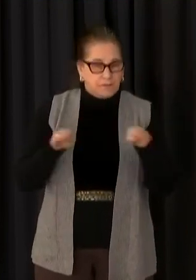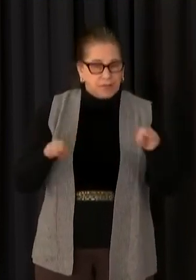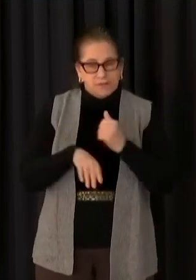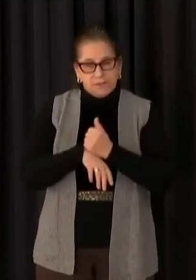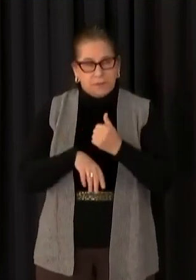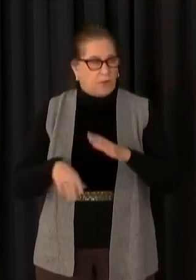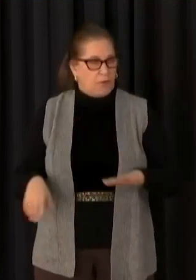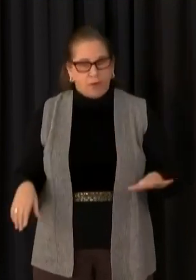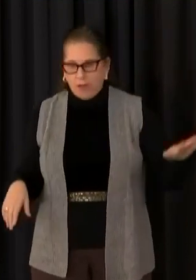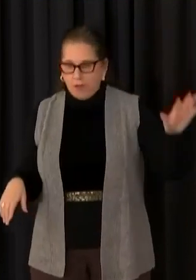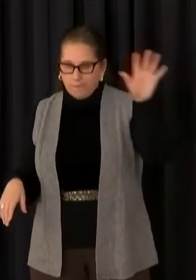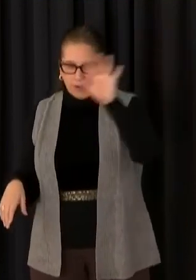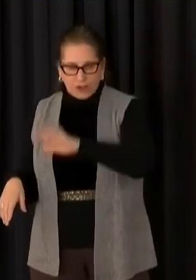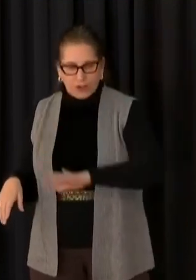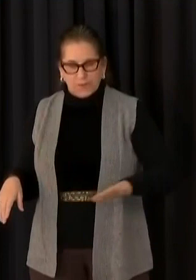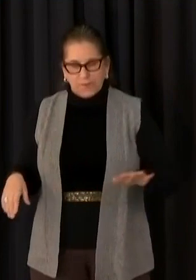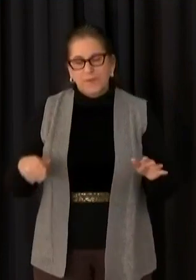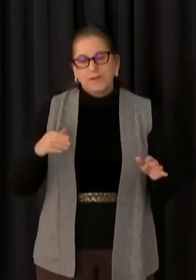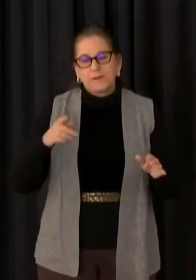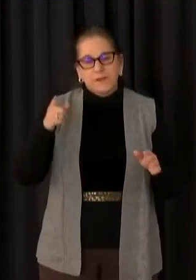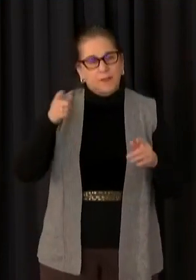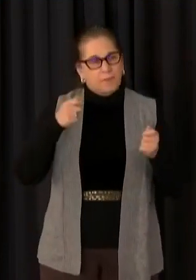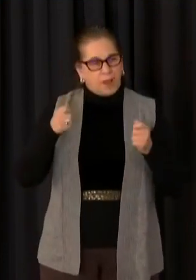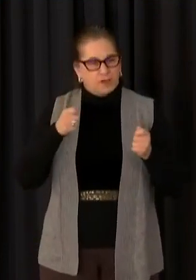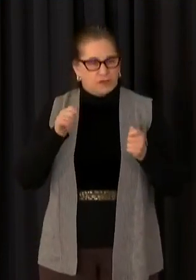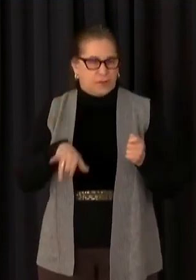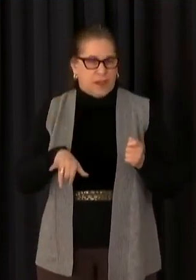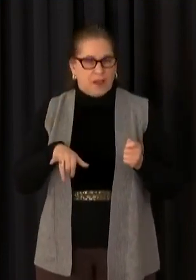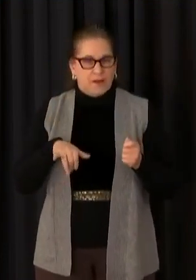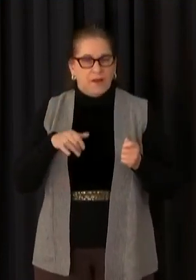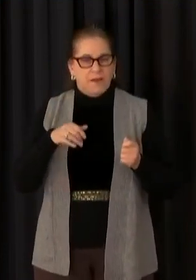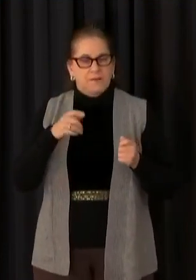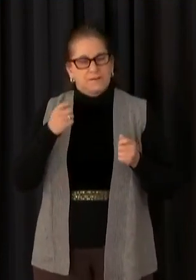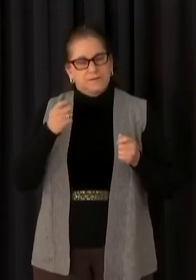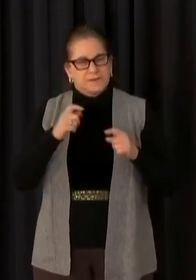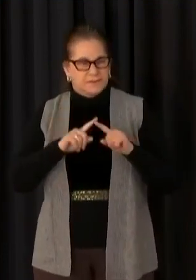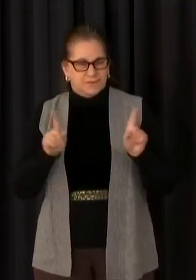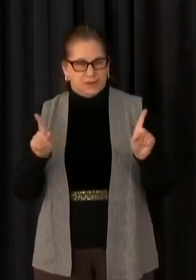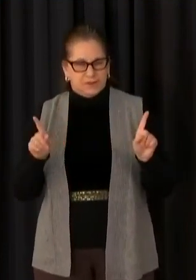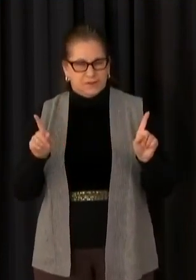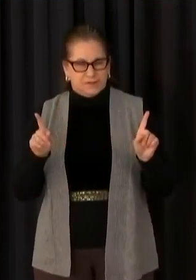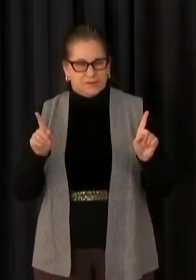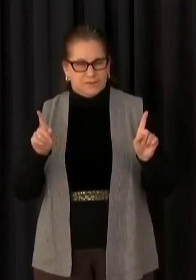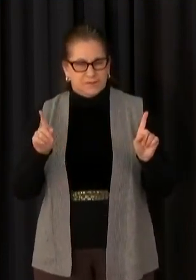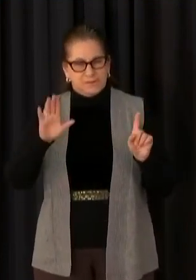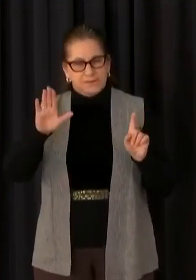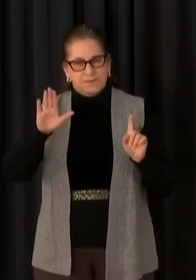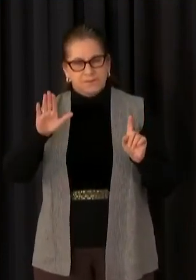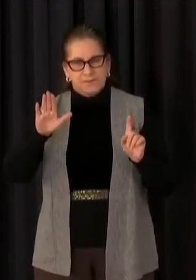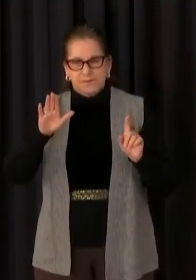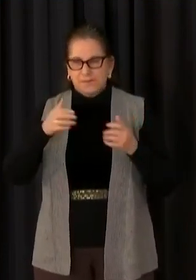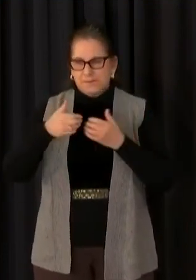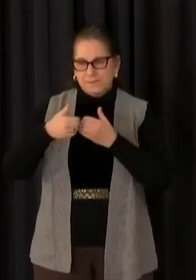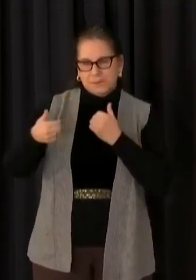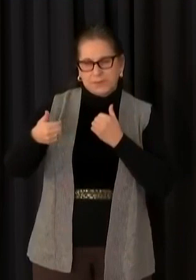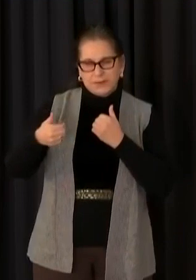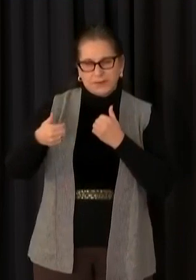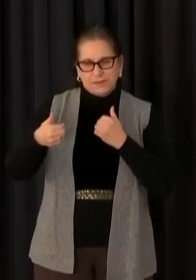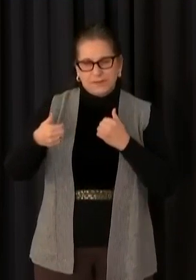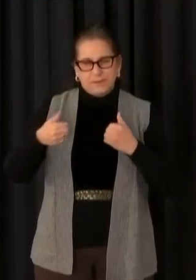information management systems. But there seems to be this dynamic in which